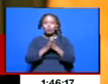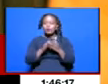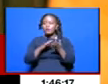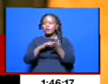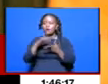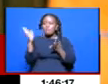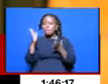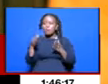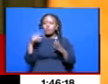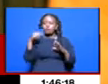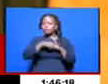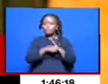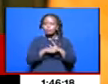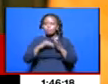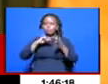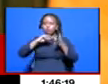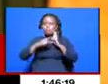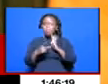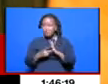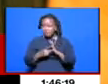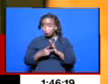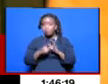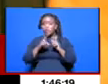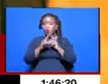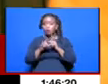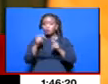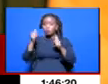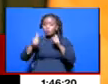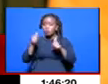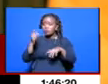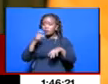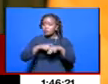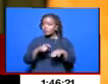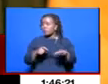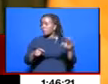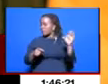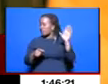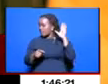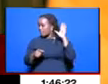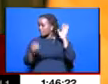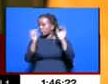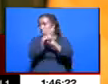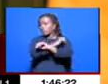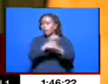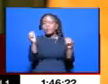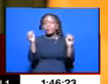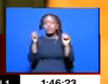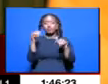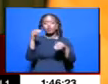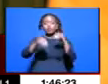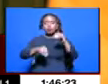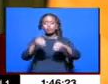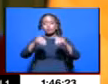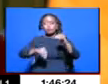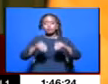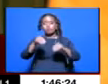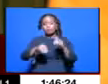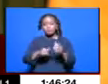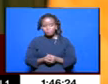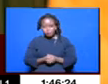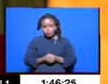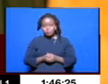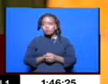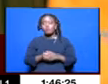hitherto unseen, save during the hearing of a presidential election petition. What we were